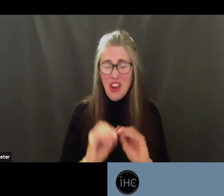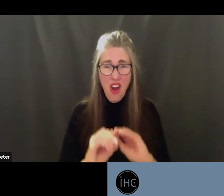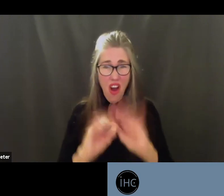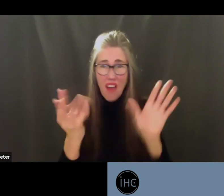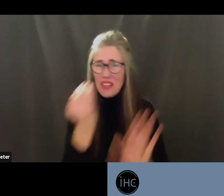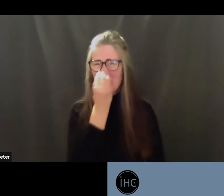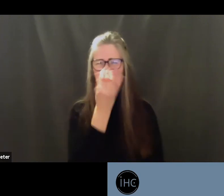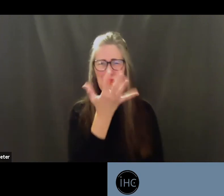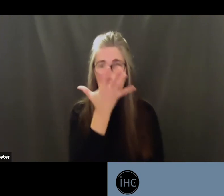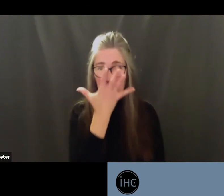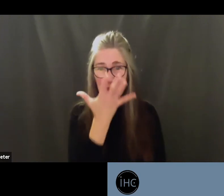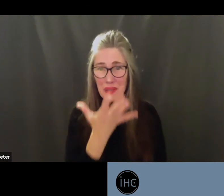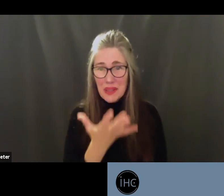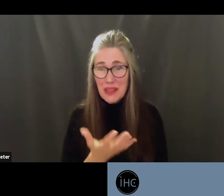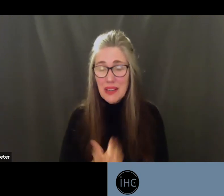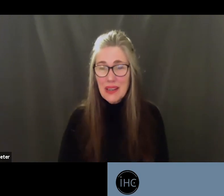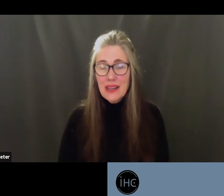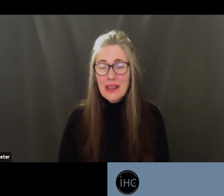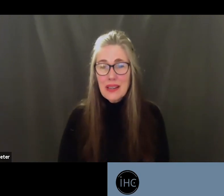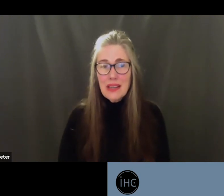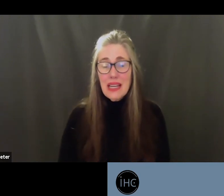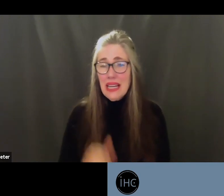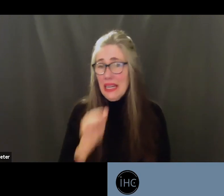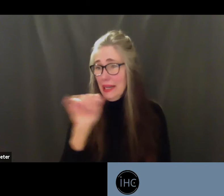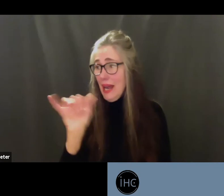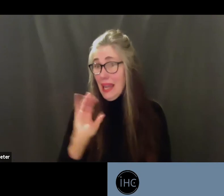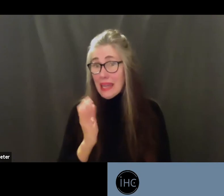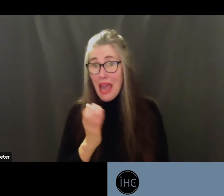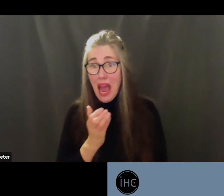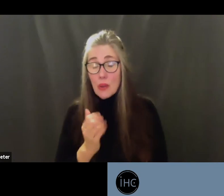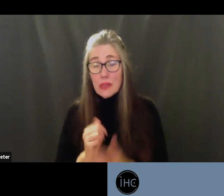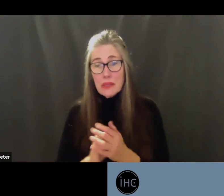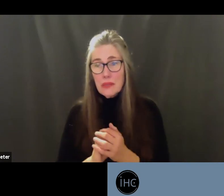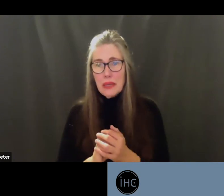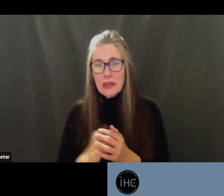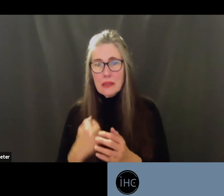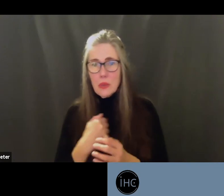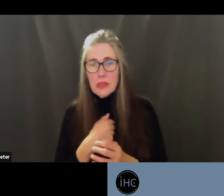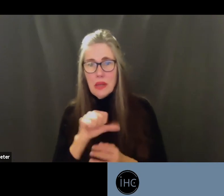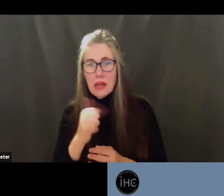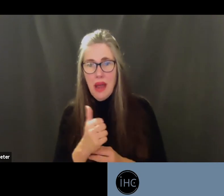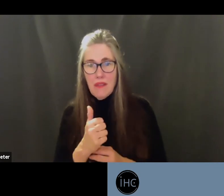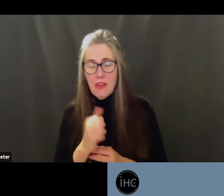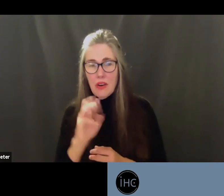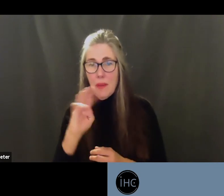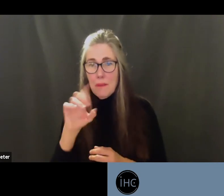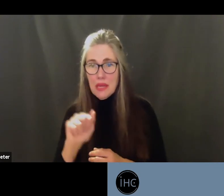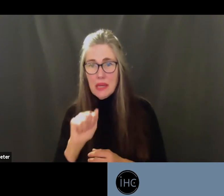are situations, they're not analogous to ours because there was no other media voice for years,